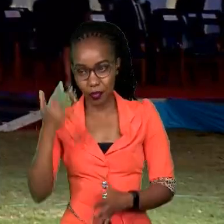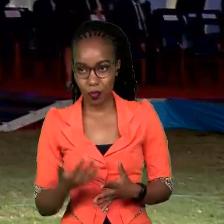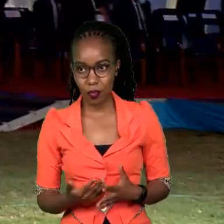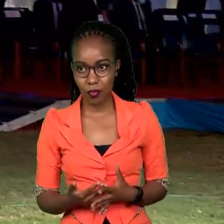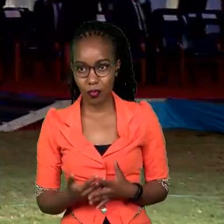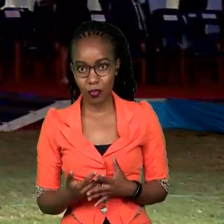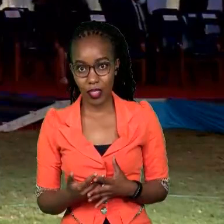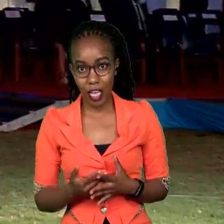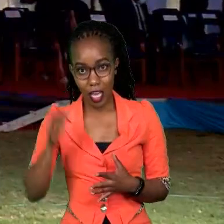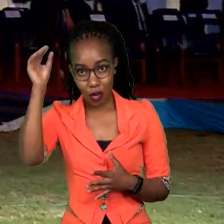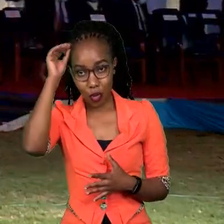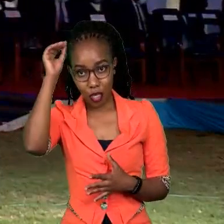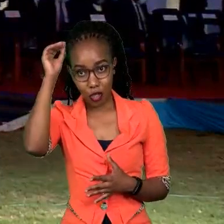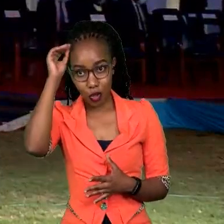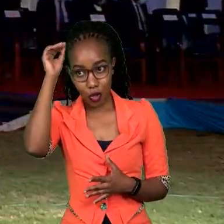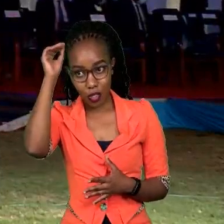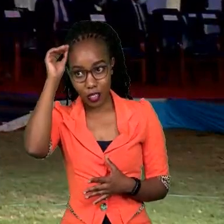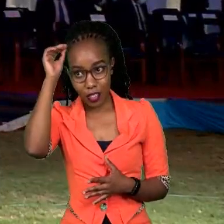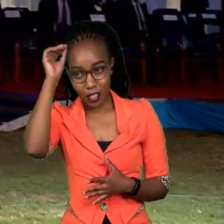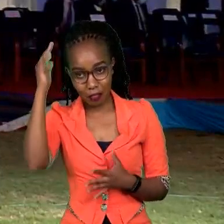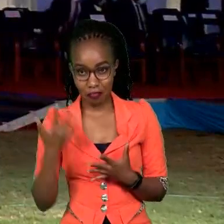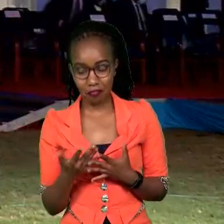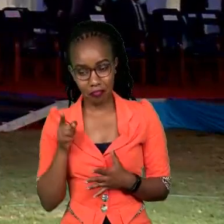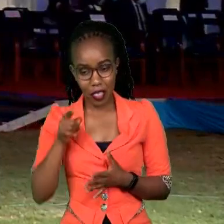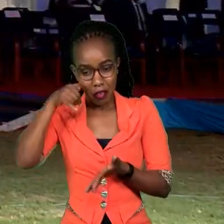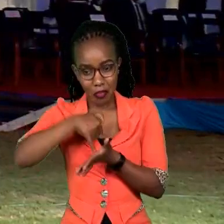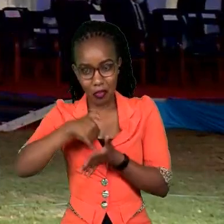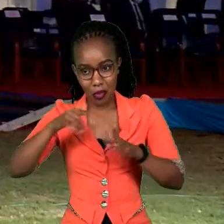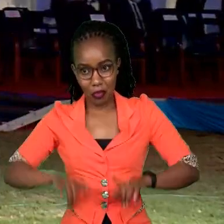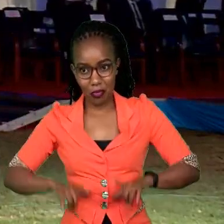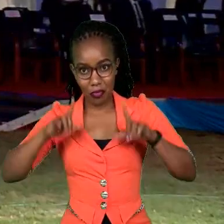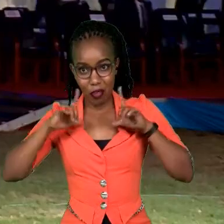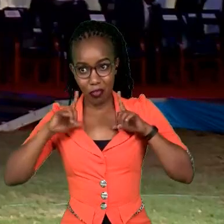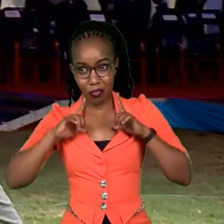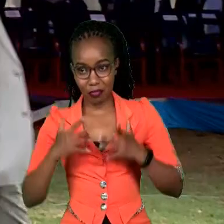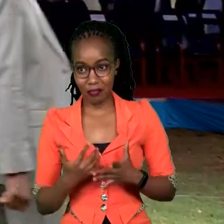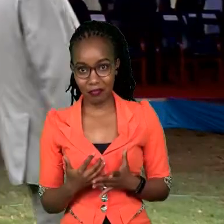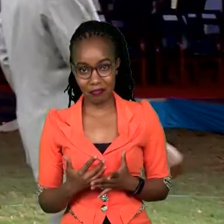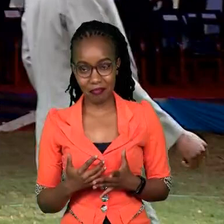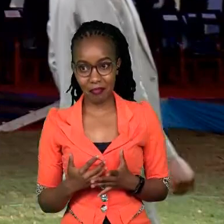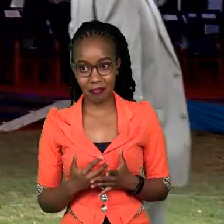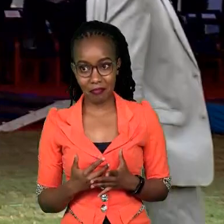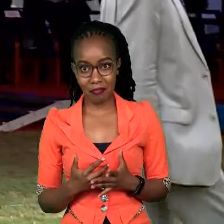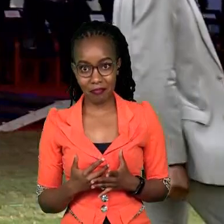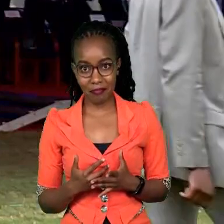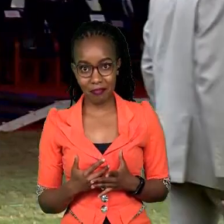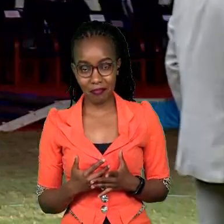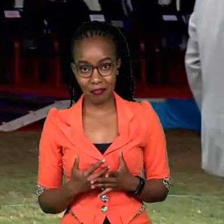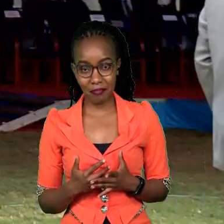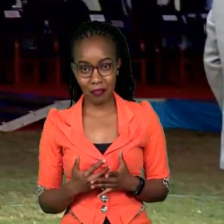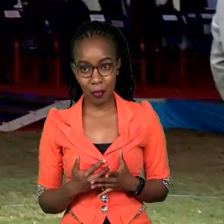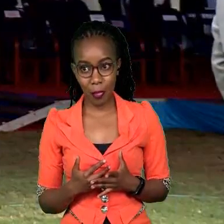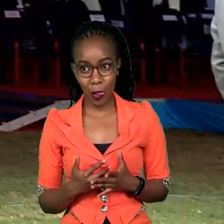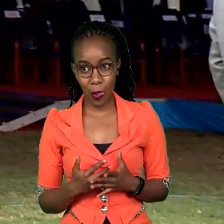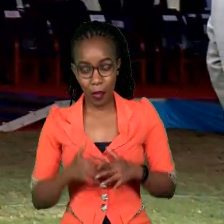continuous education. It's part of life, and I like to improve